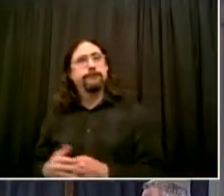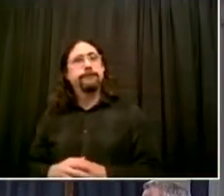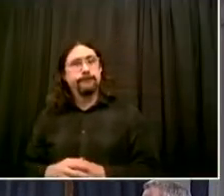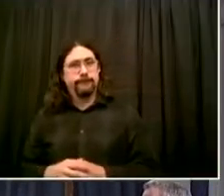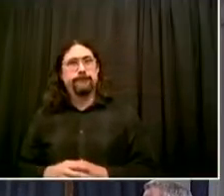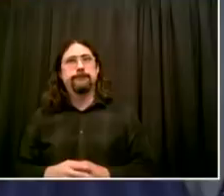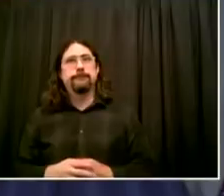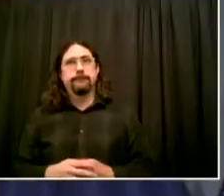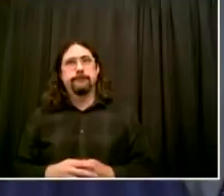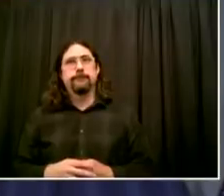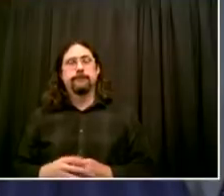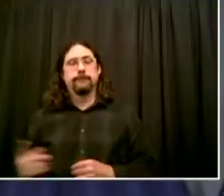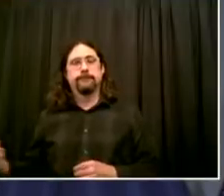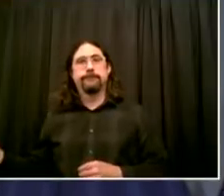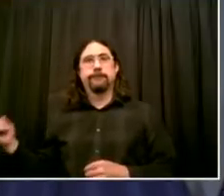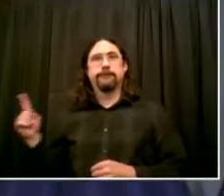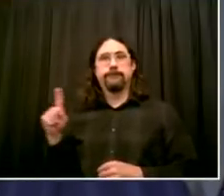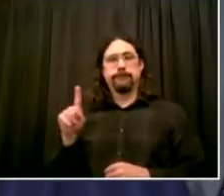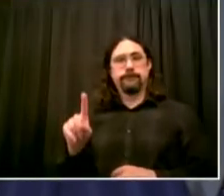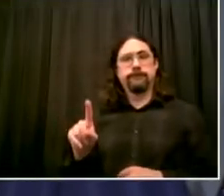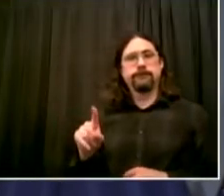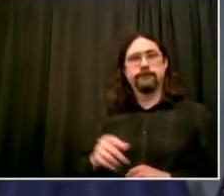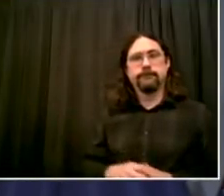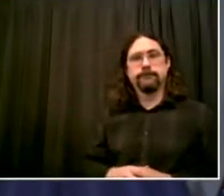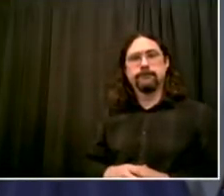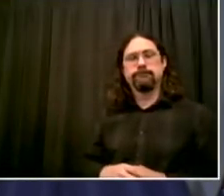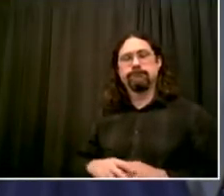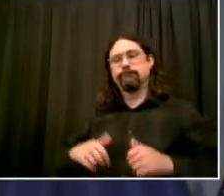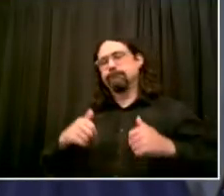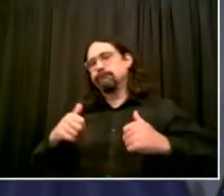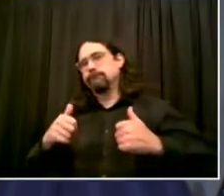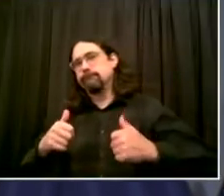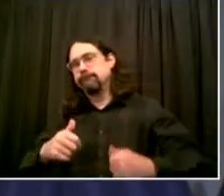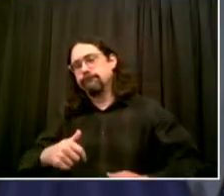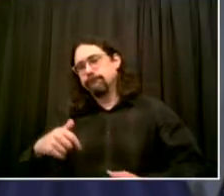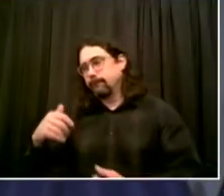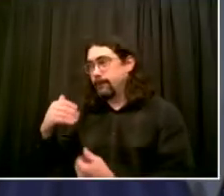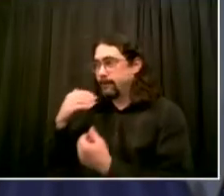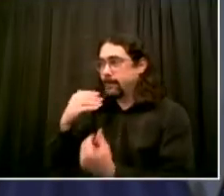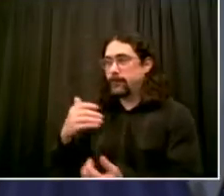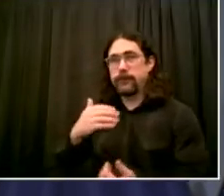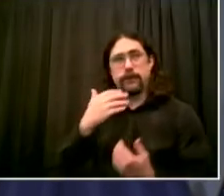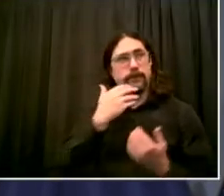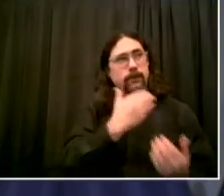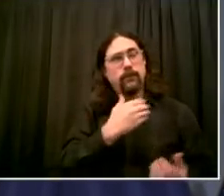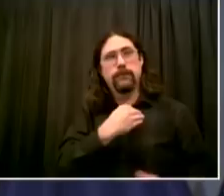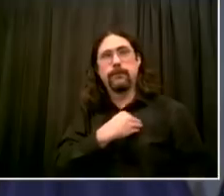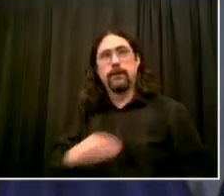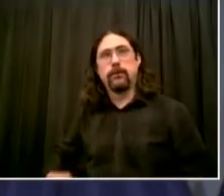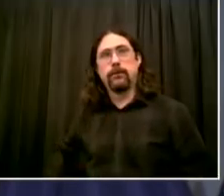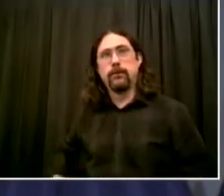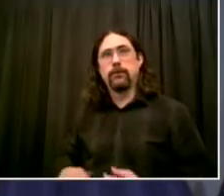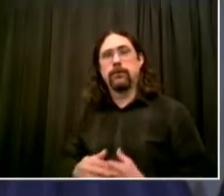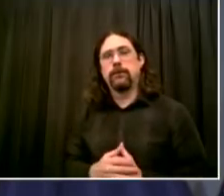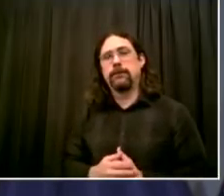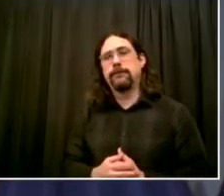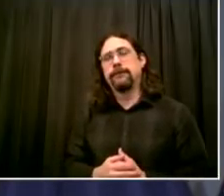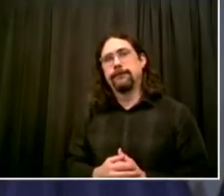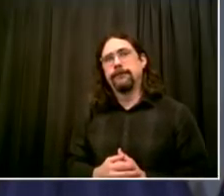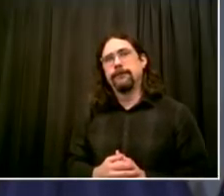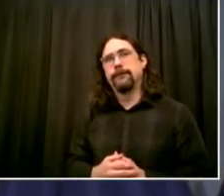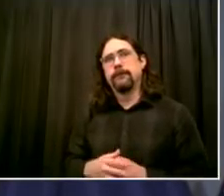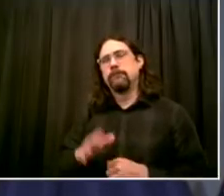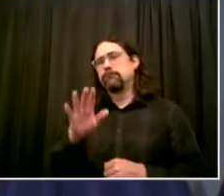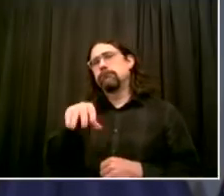Mayor. I just want to say what an important moment we are in at this time. We're